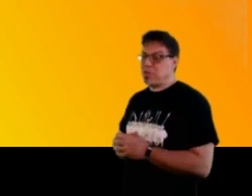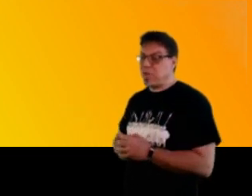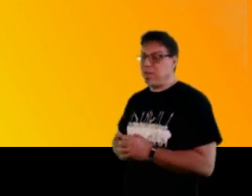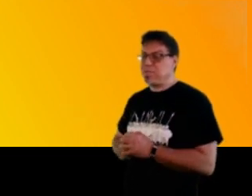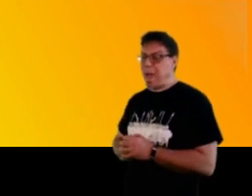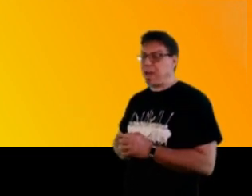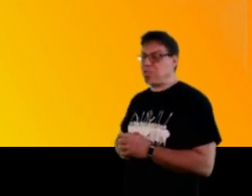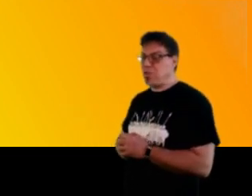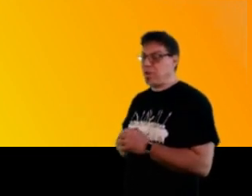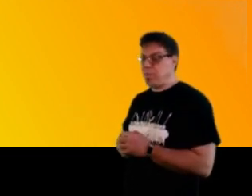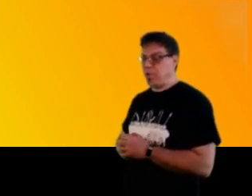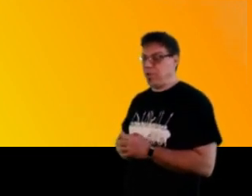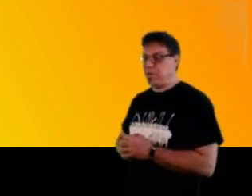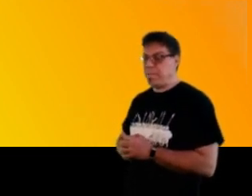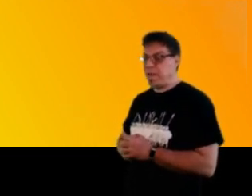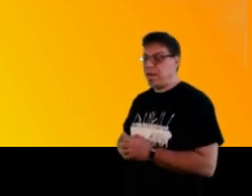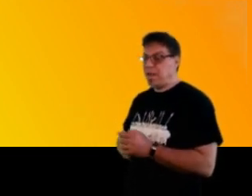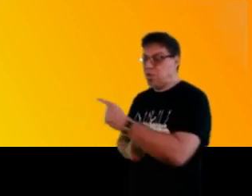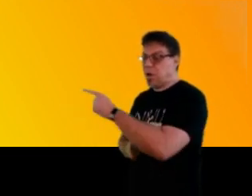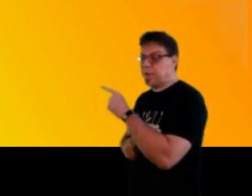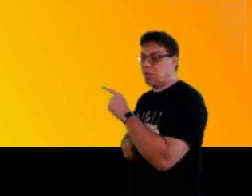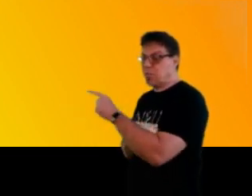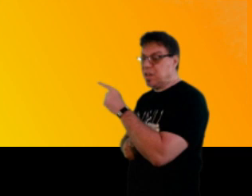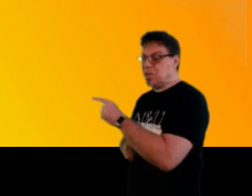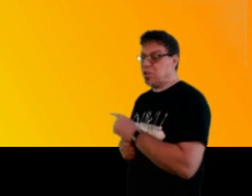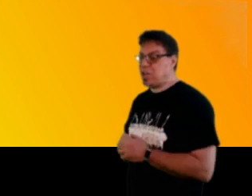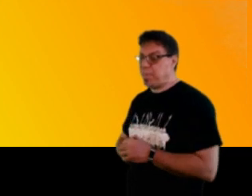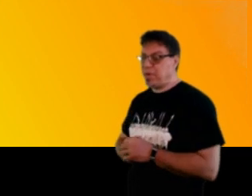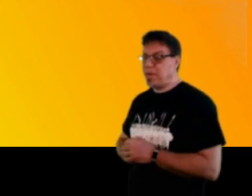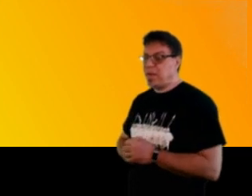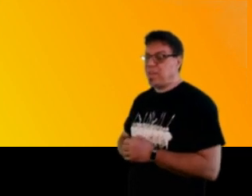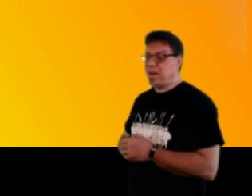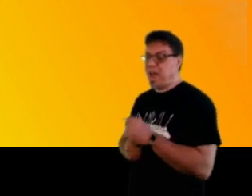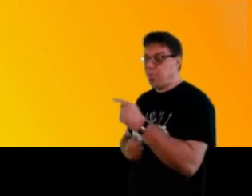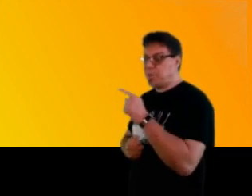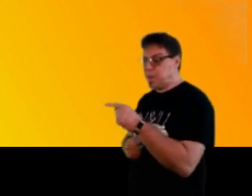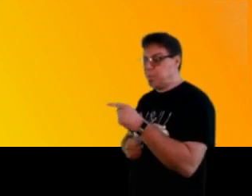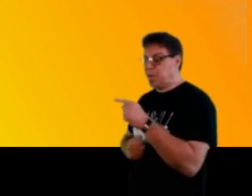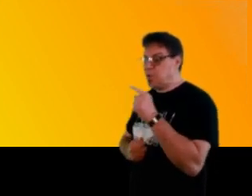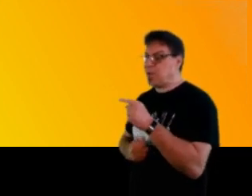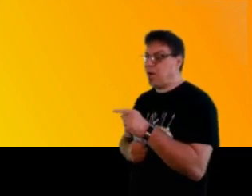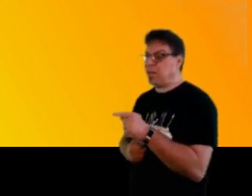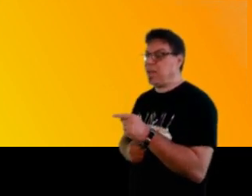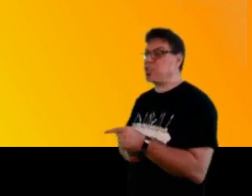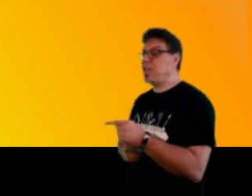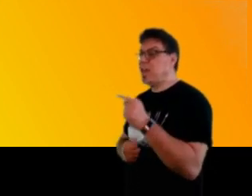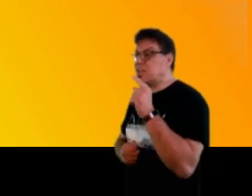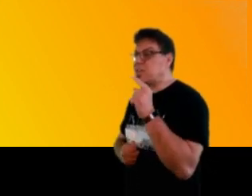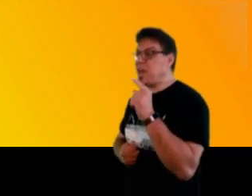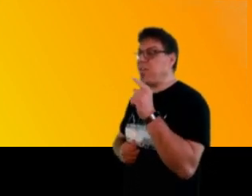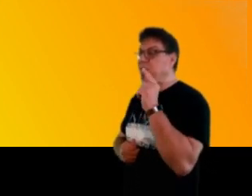person who gives back to your neighborhood. If you want to be a really good shepherd, then help the people of your